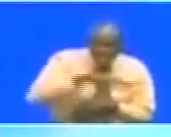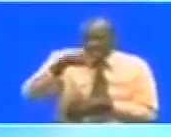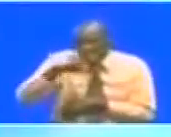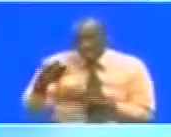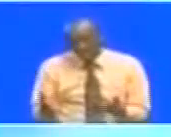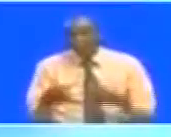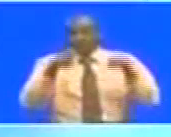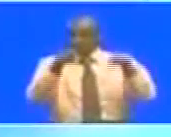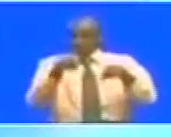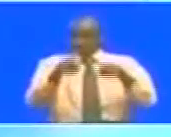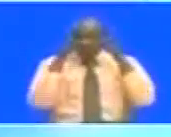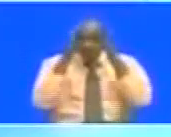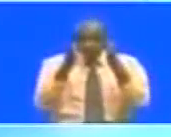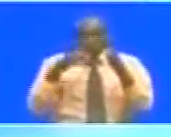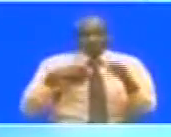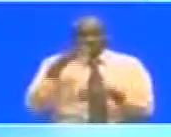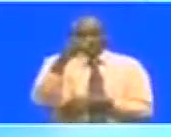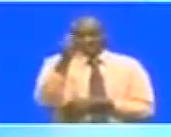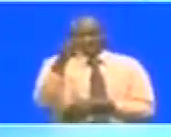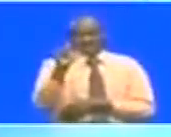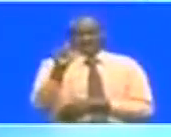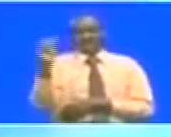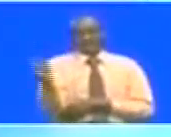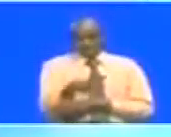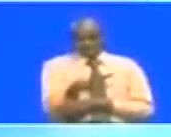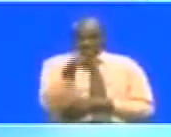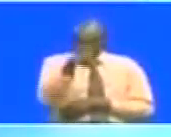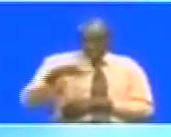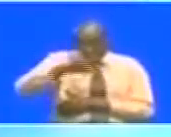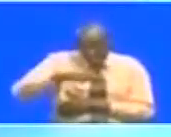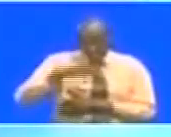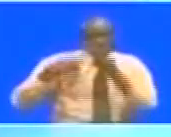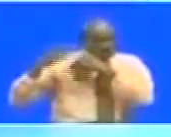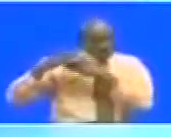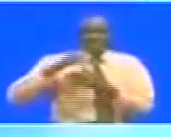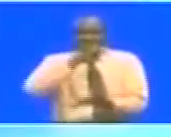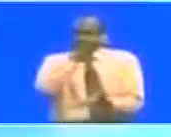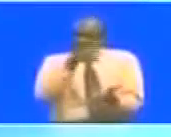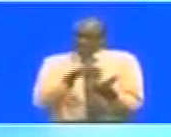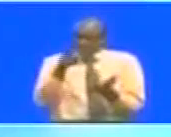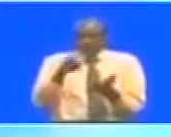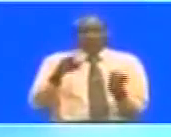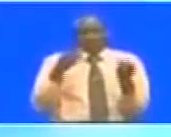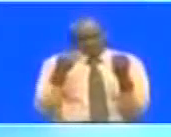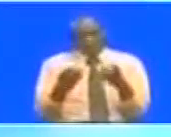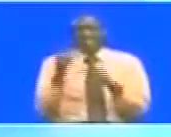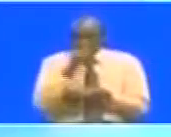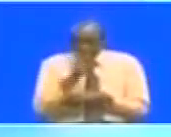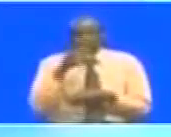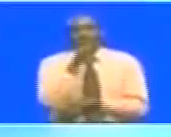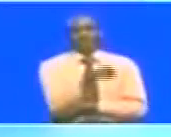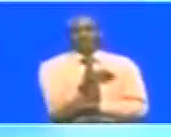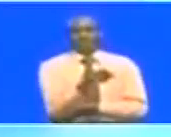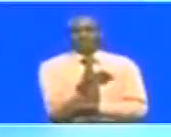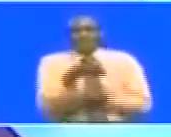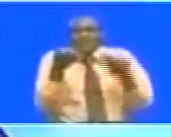fabric. So today we focus on Dar es Salaam, a historic city that has remained central in shaping modern day Tanzania. So